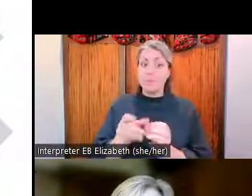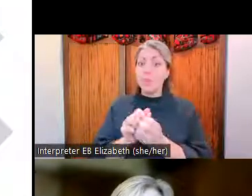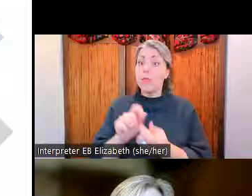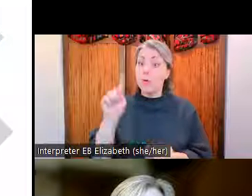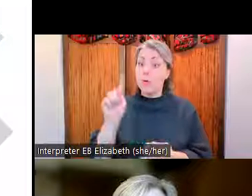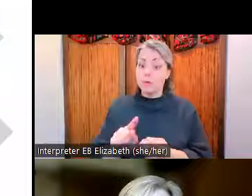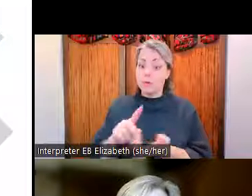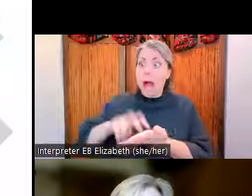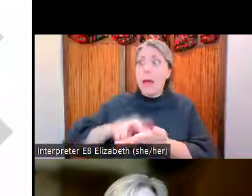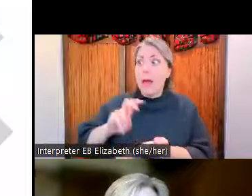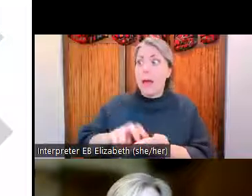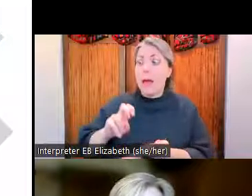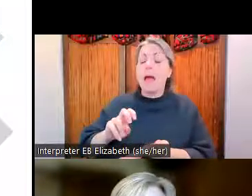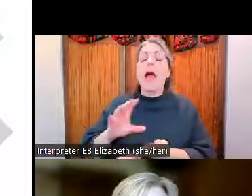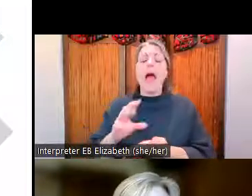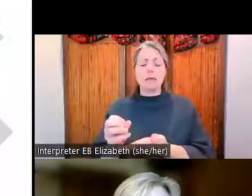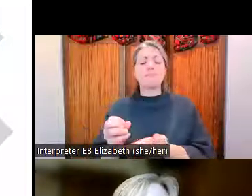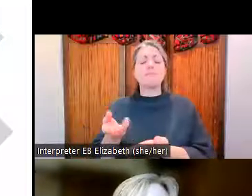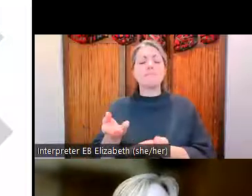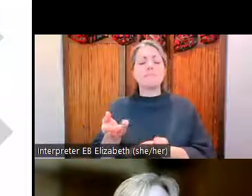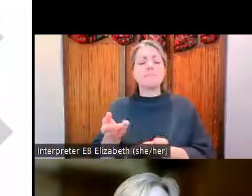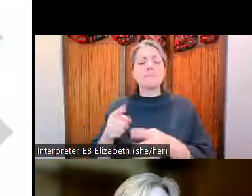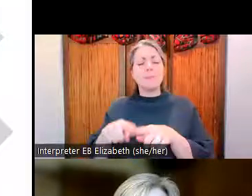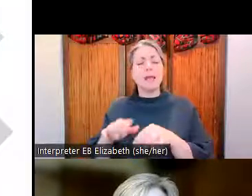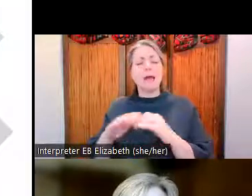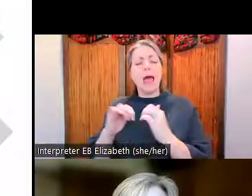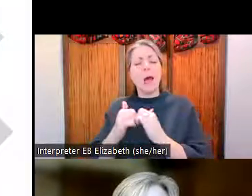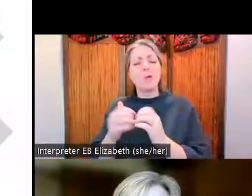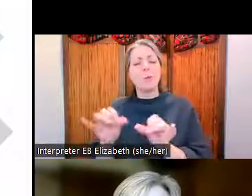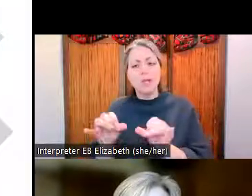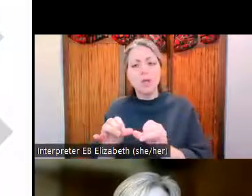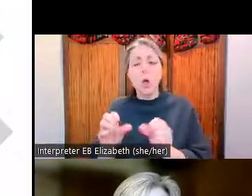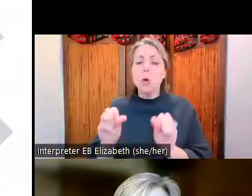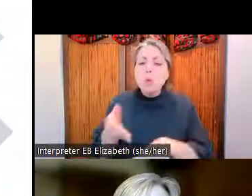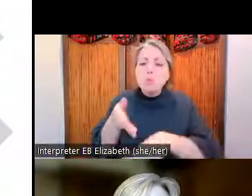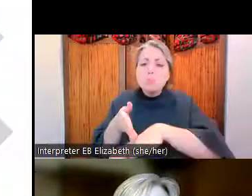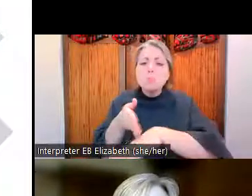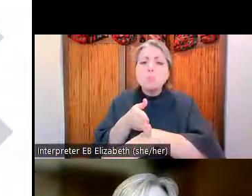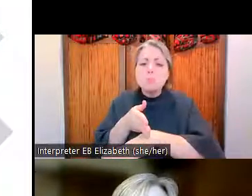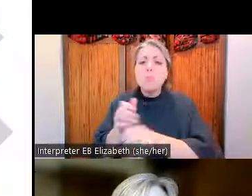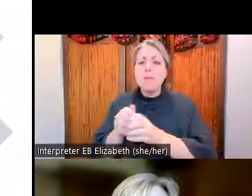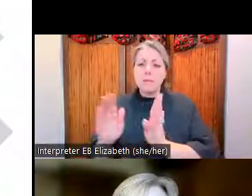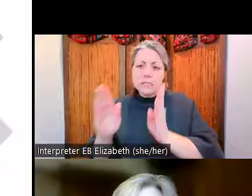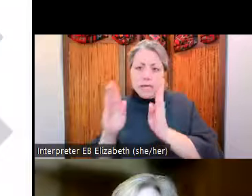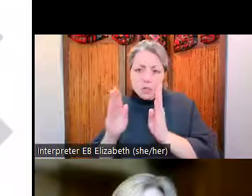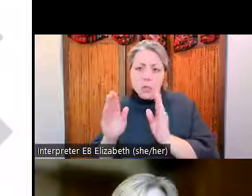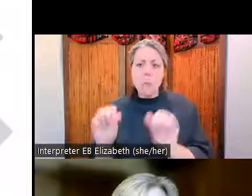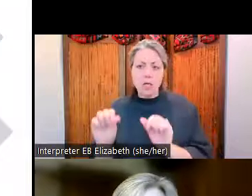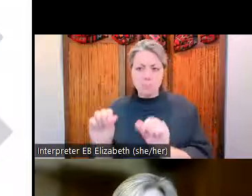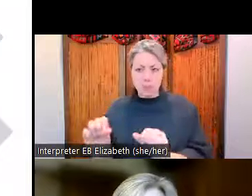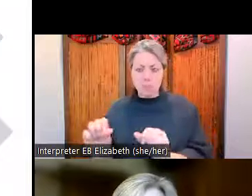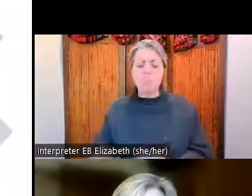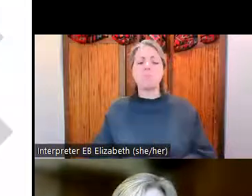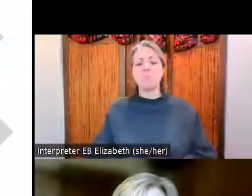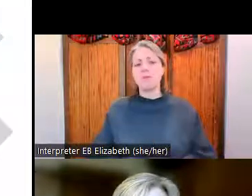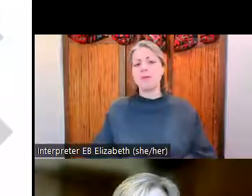in hyperactivity, and depending on the measure you use, perhaps some improvements in inattention. We really don't have